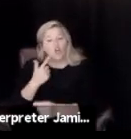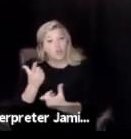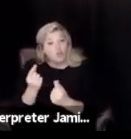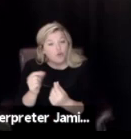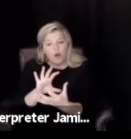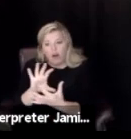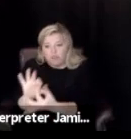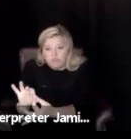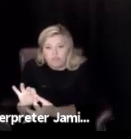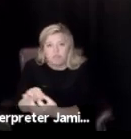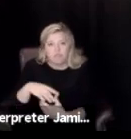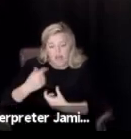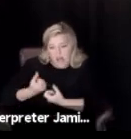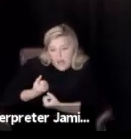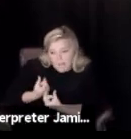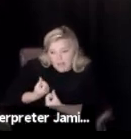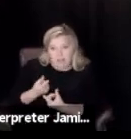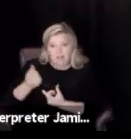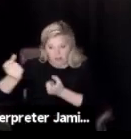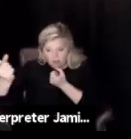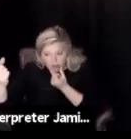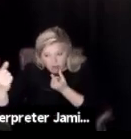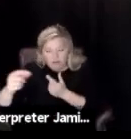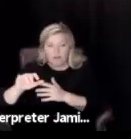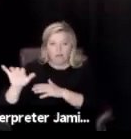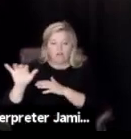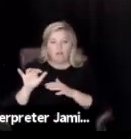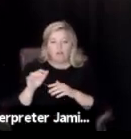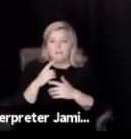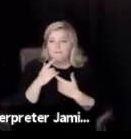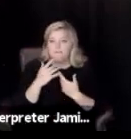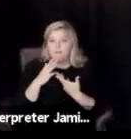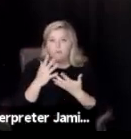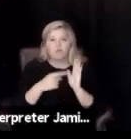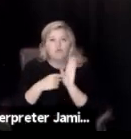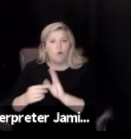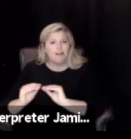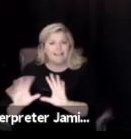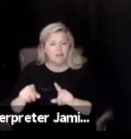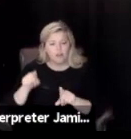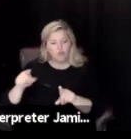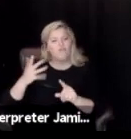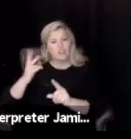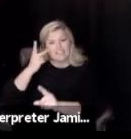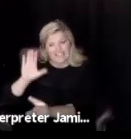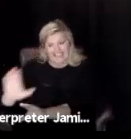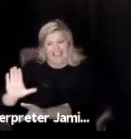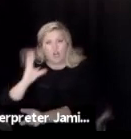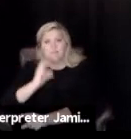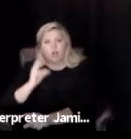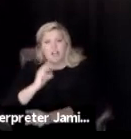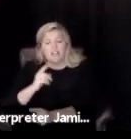showing empathy, you're showing understanding, you're showing that you've seen this before and you can help